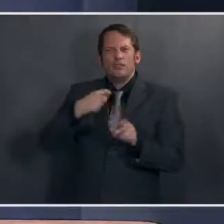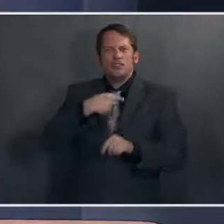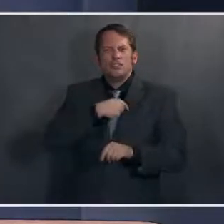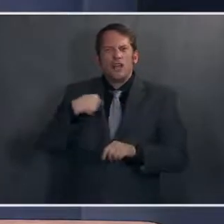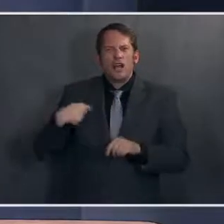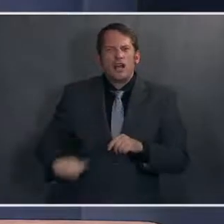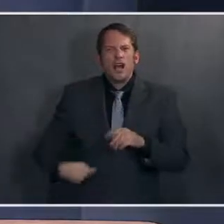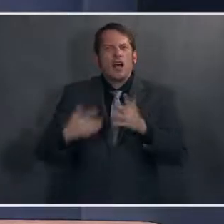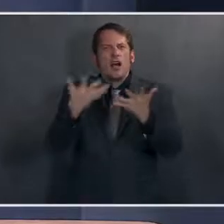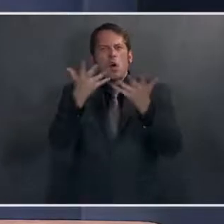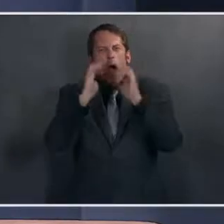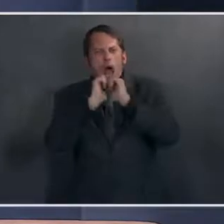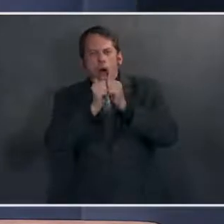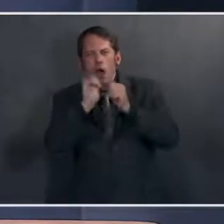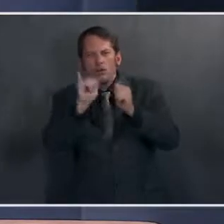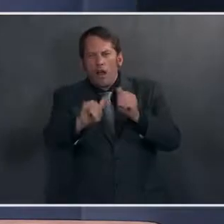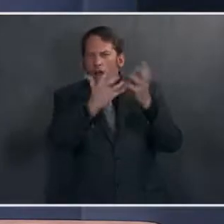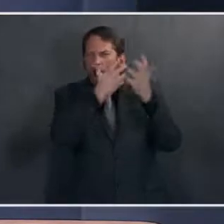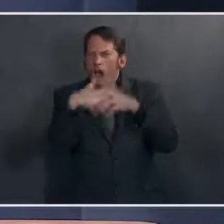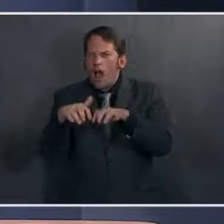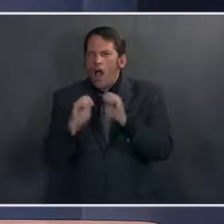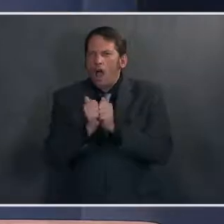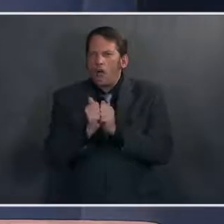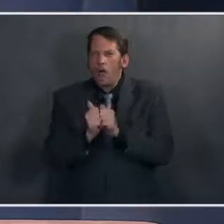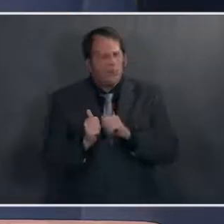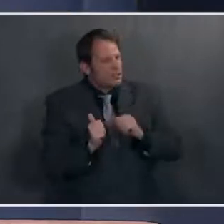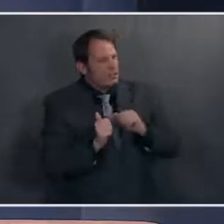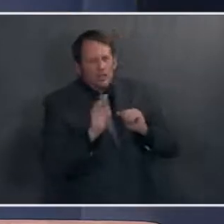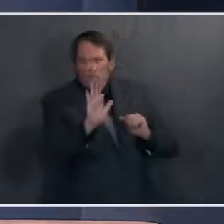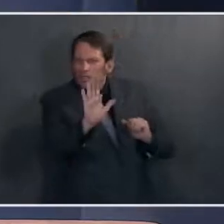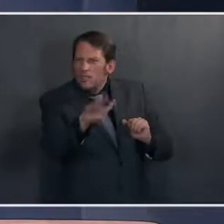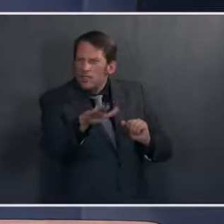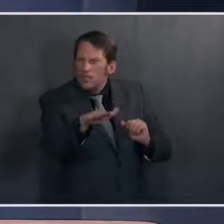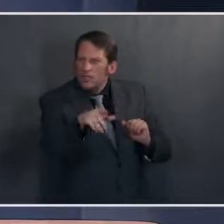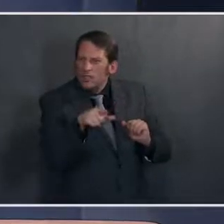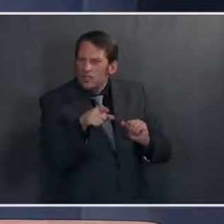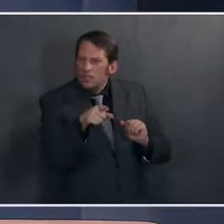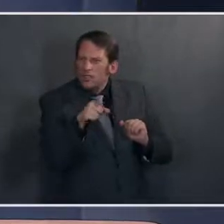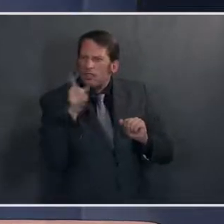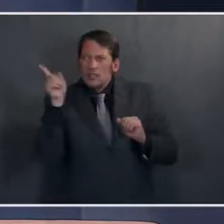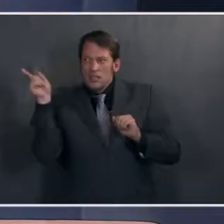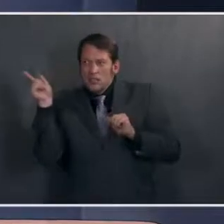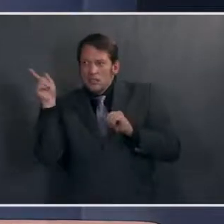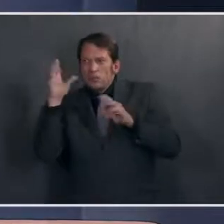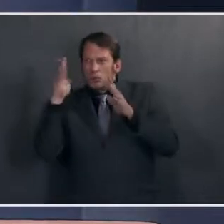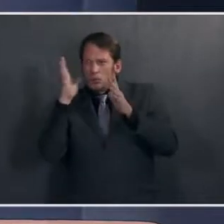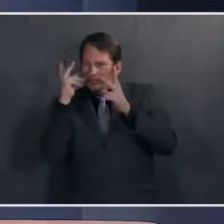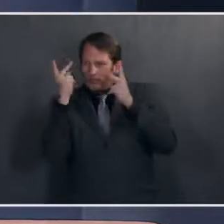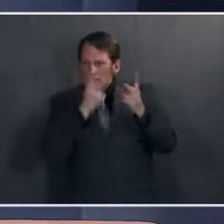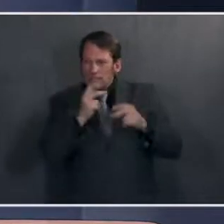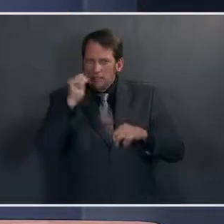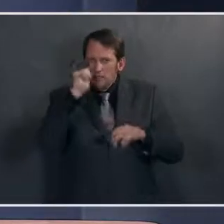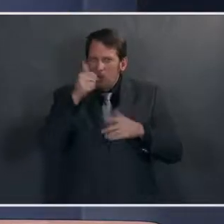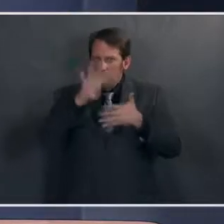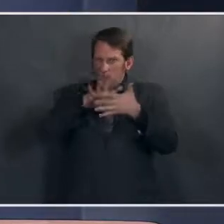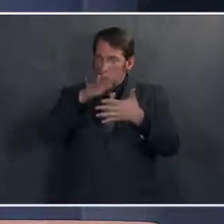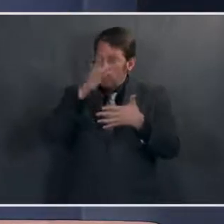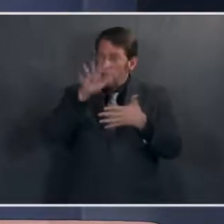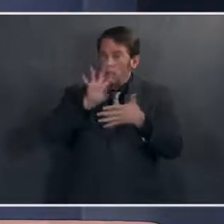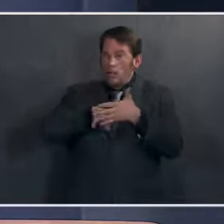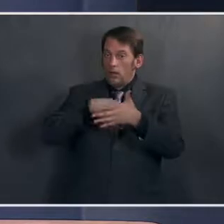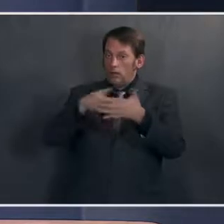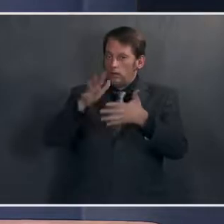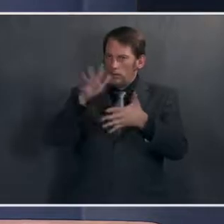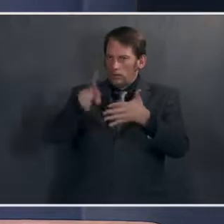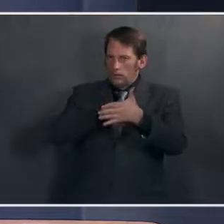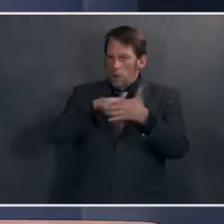I would say the president's visit tomorrow, which we rescheduled because of snow, is largely focused on his desire to thank the